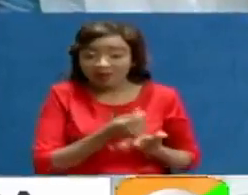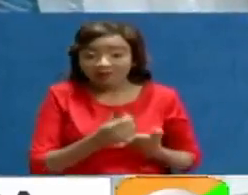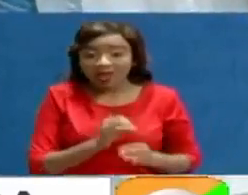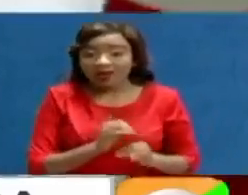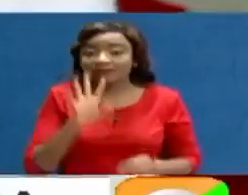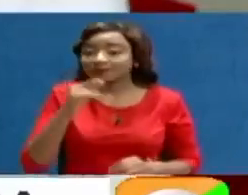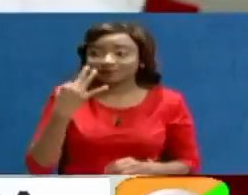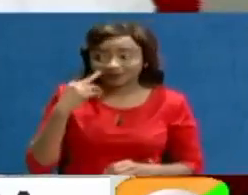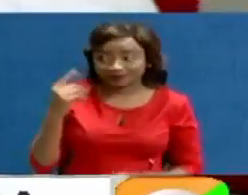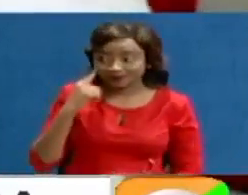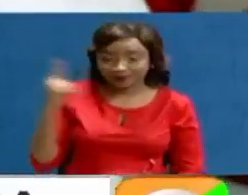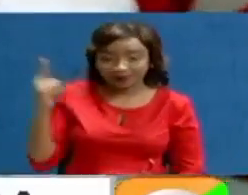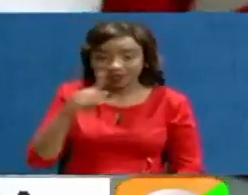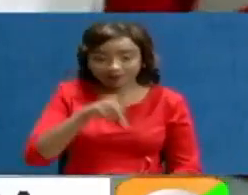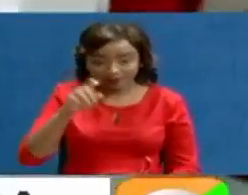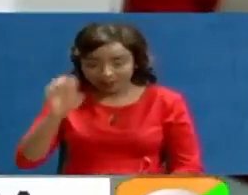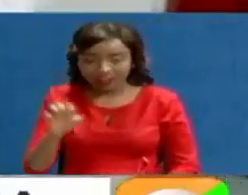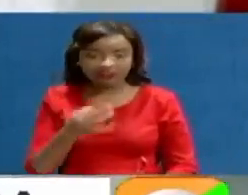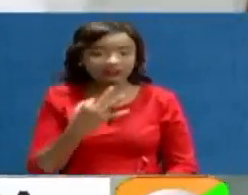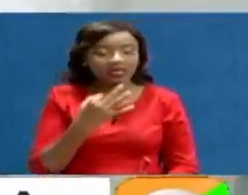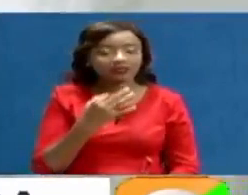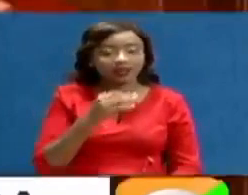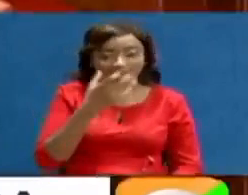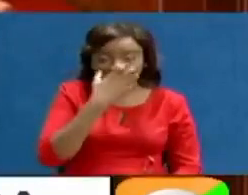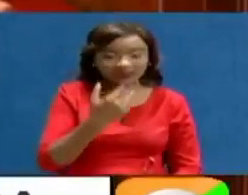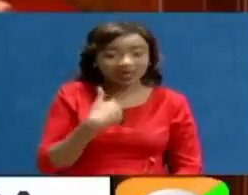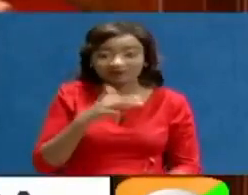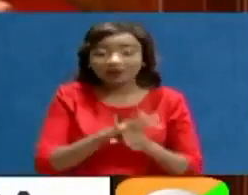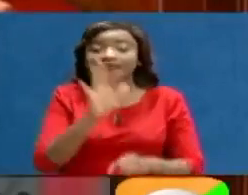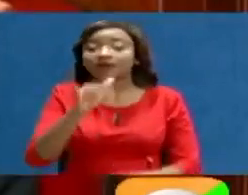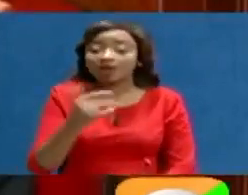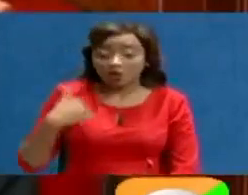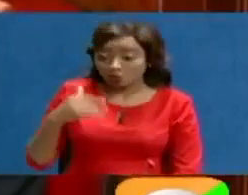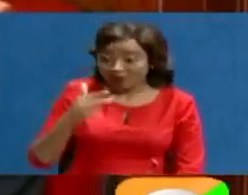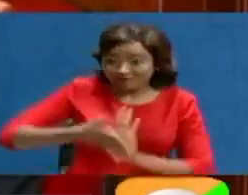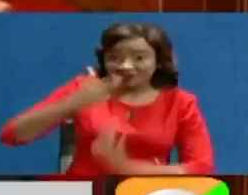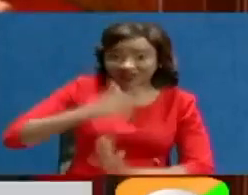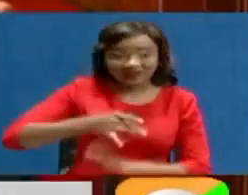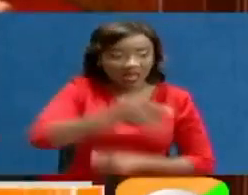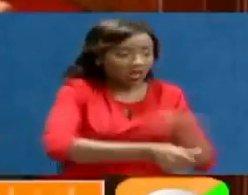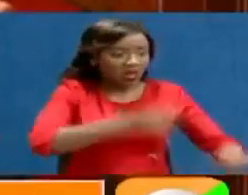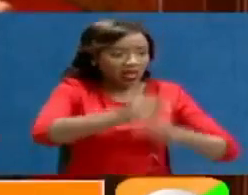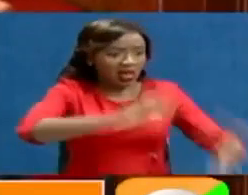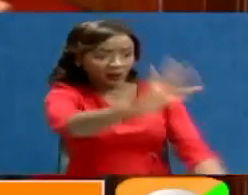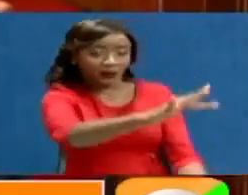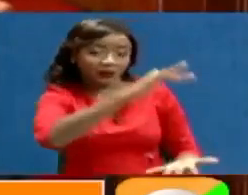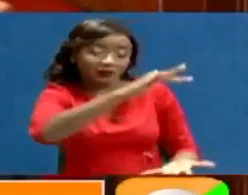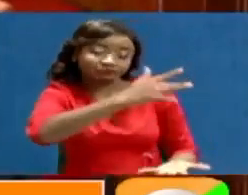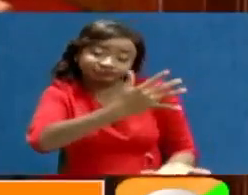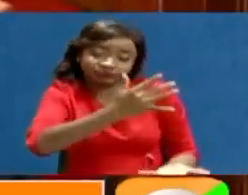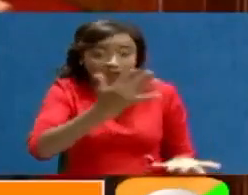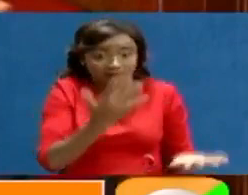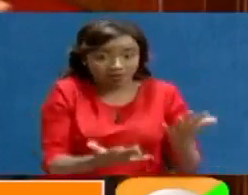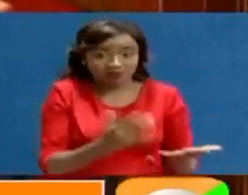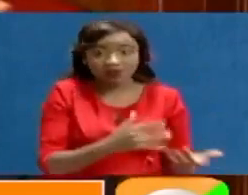as 304,000 personal protective equipment. Were we rushed in asking, buying too many of them, Madam Chair? Maybe.